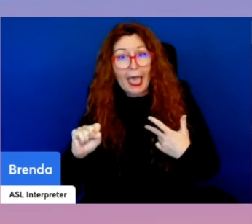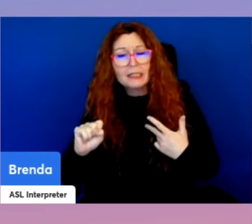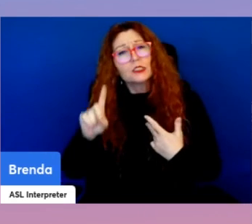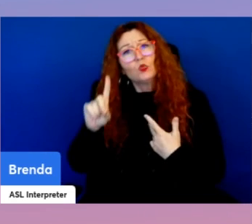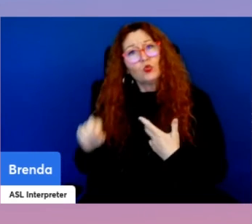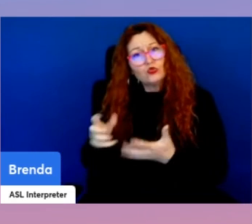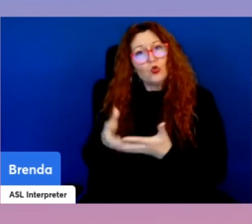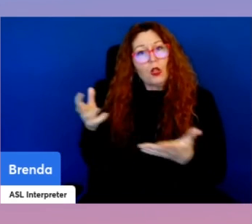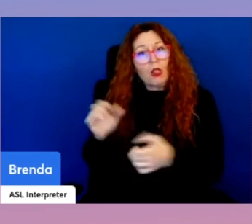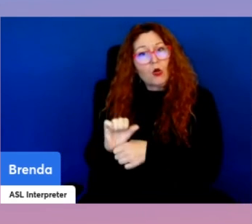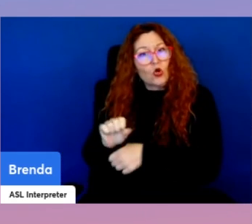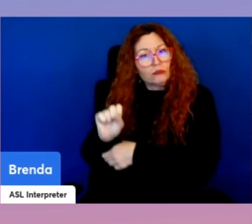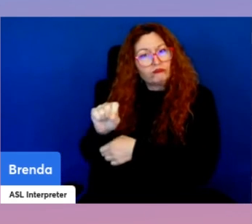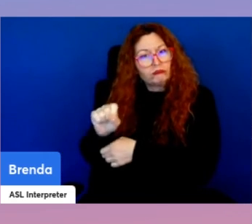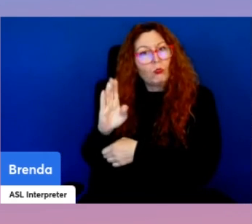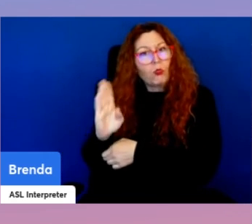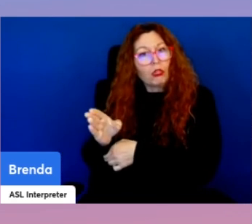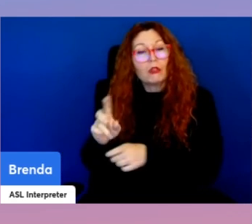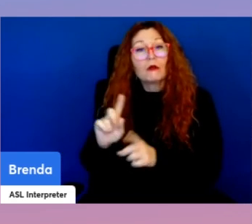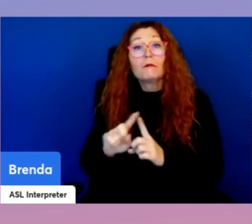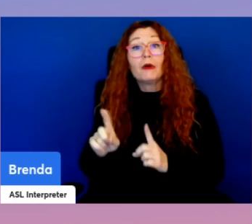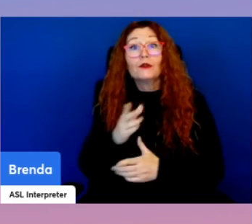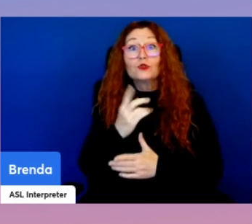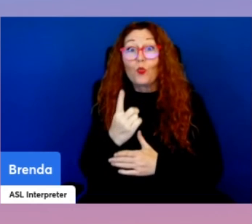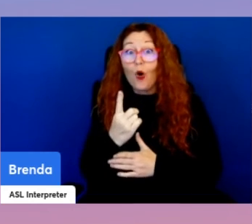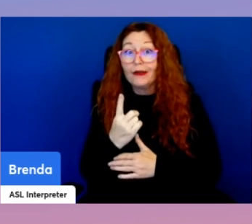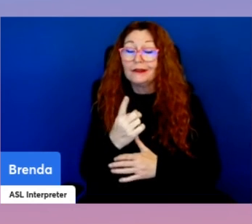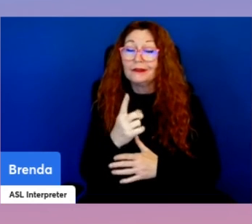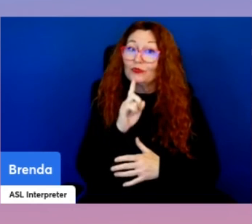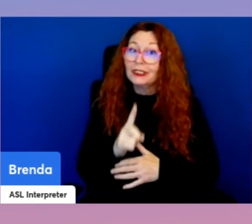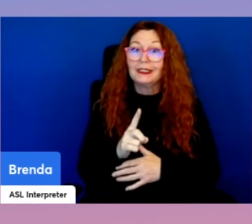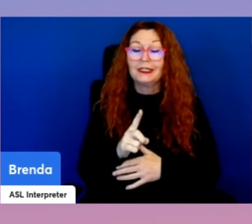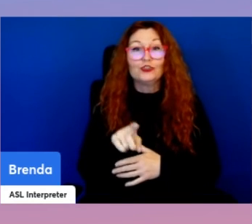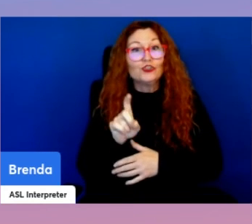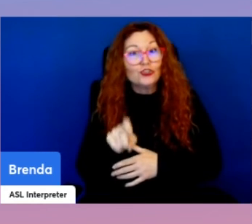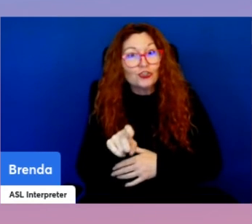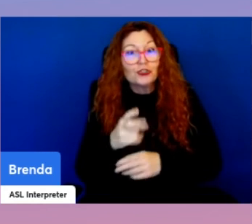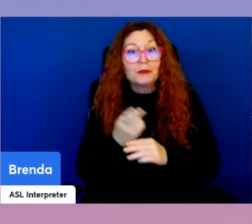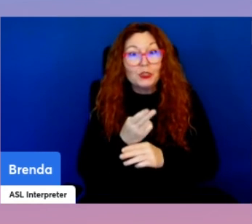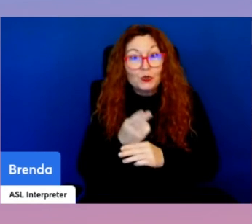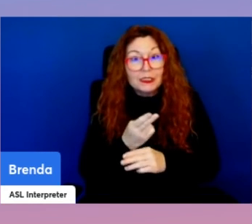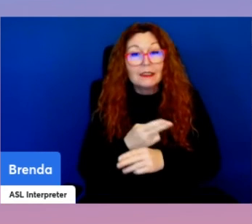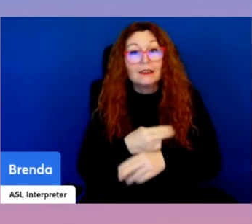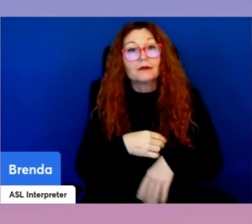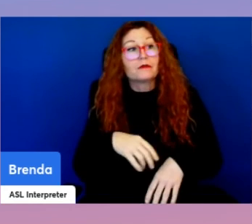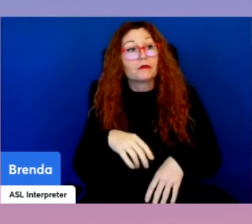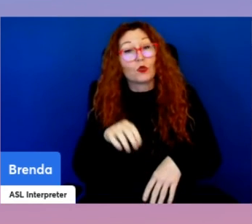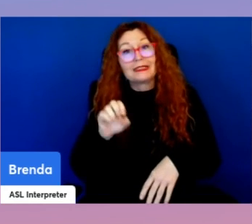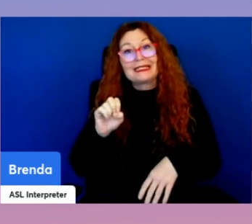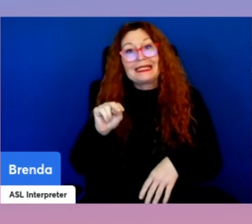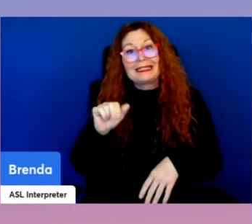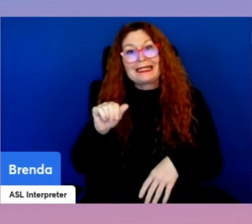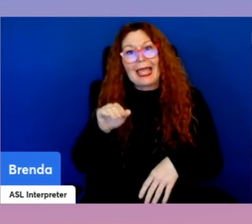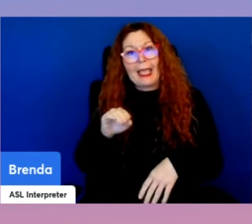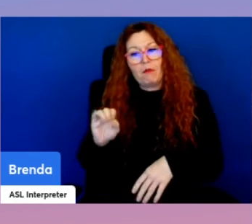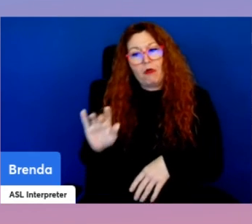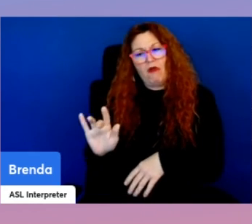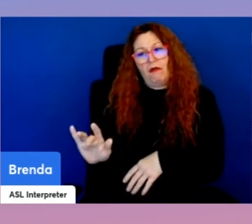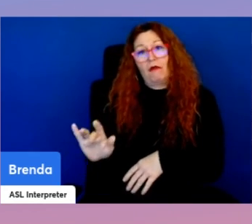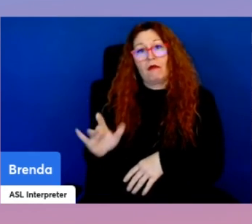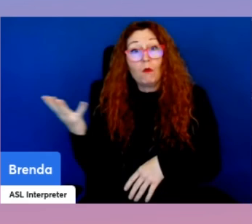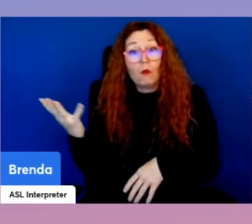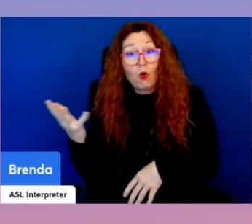you, but there is a feature that you really probably should be enabling, or at least considering to enable, which turns